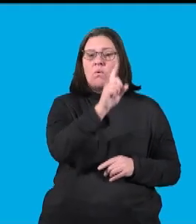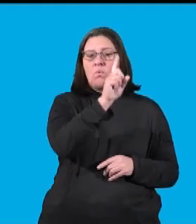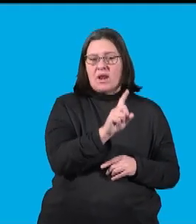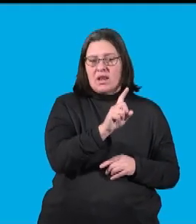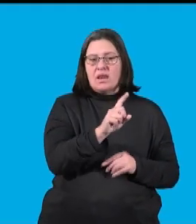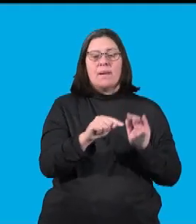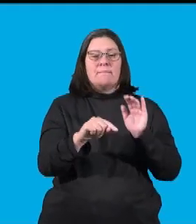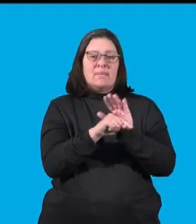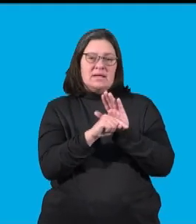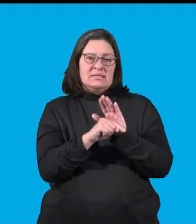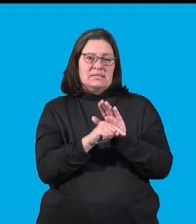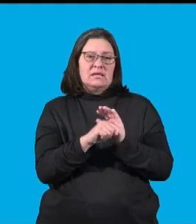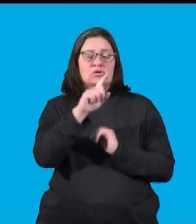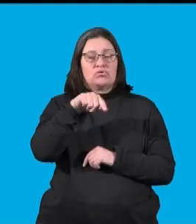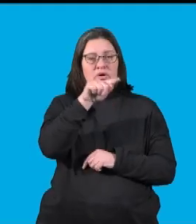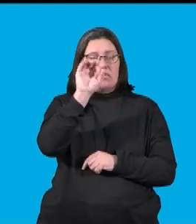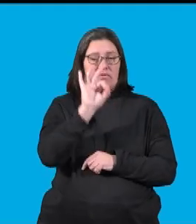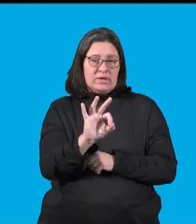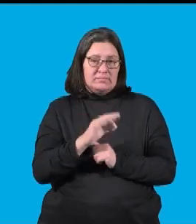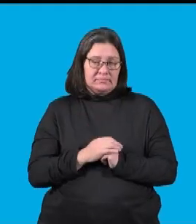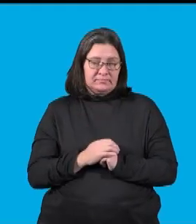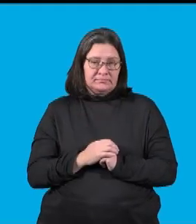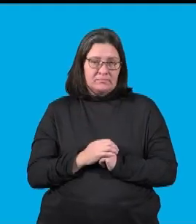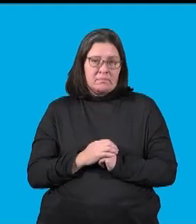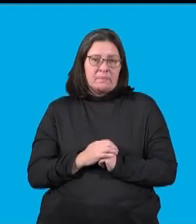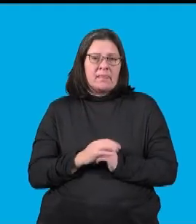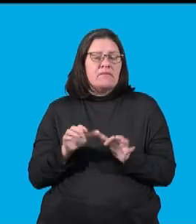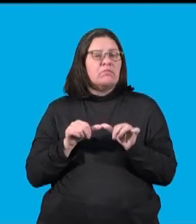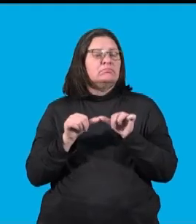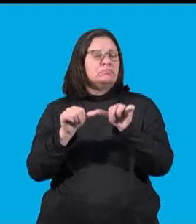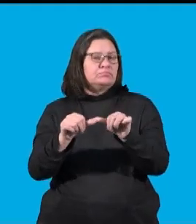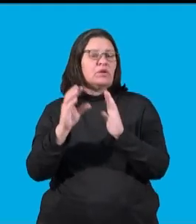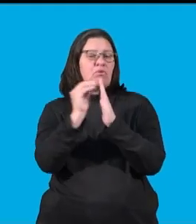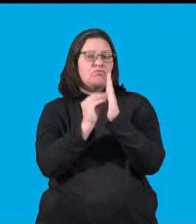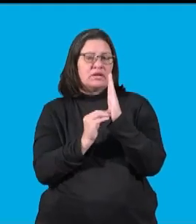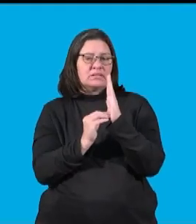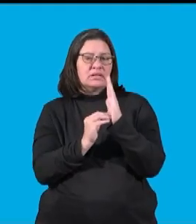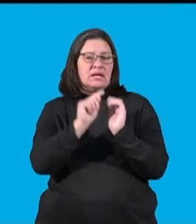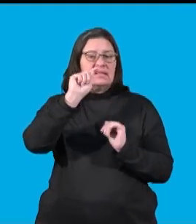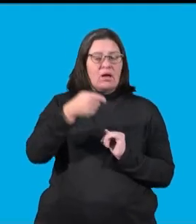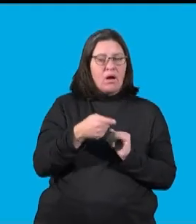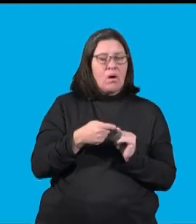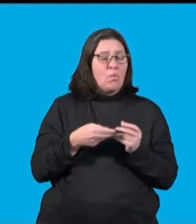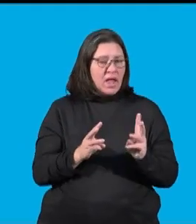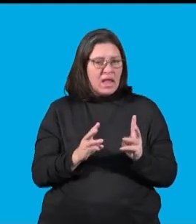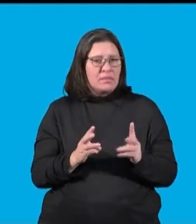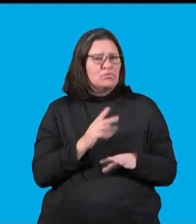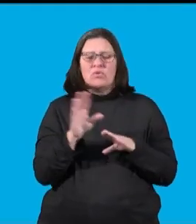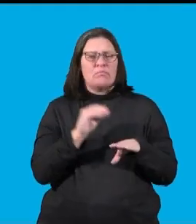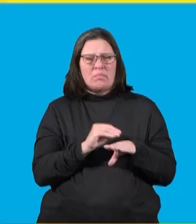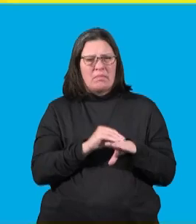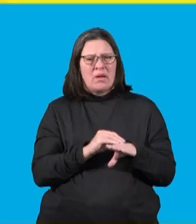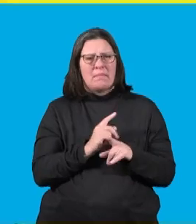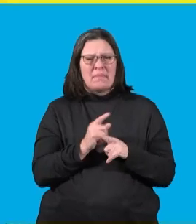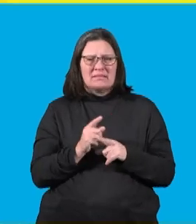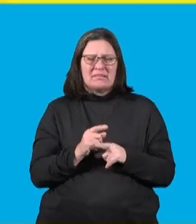must be 1 minus the square root of 3. If you go on to write this in decimal form, it's not a problem,